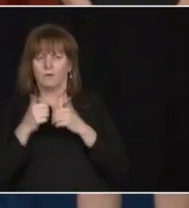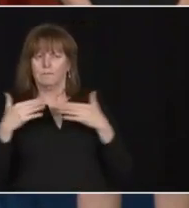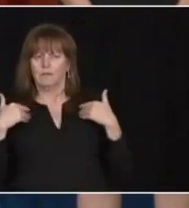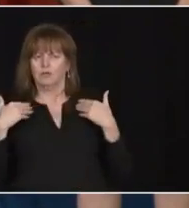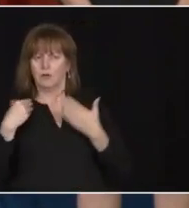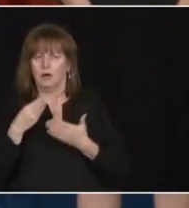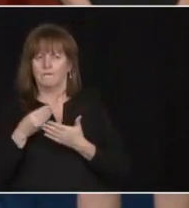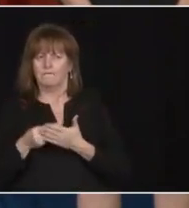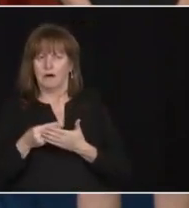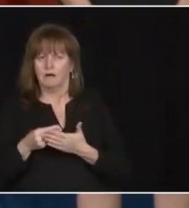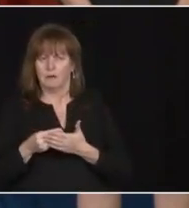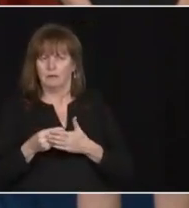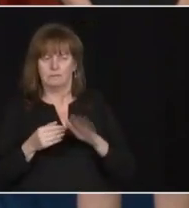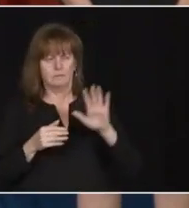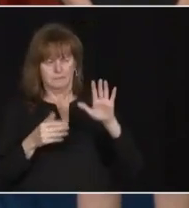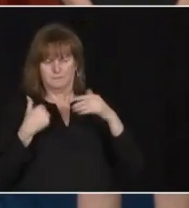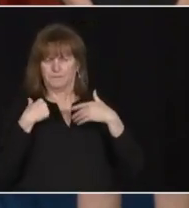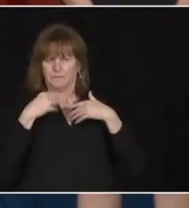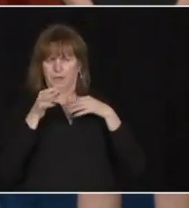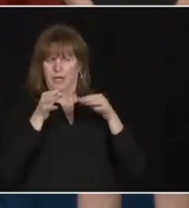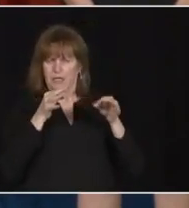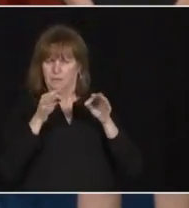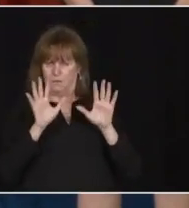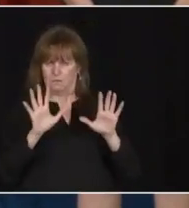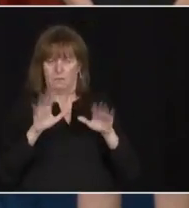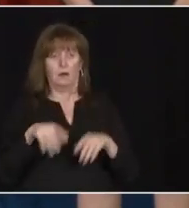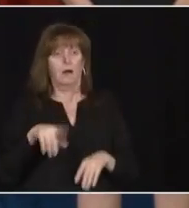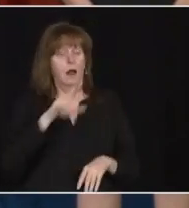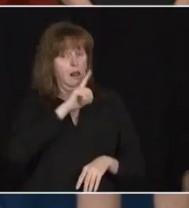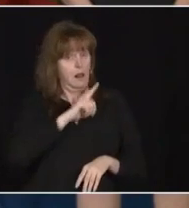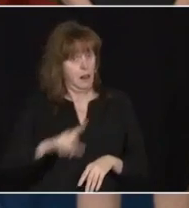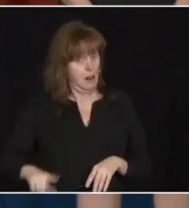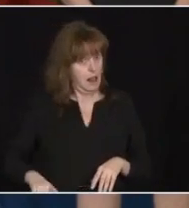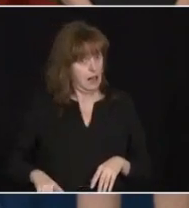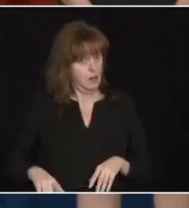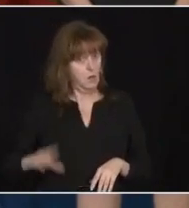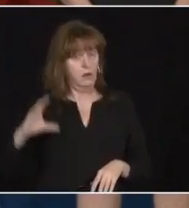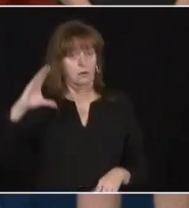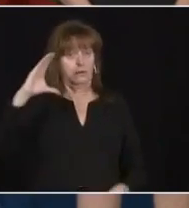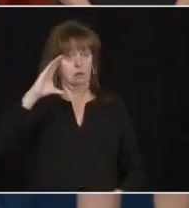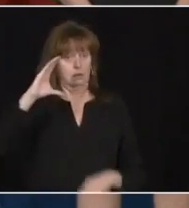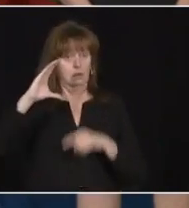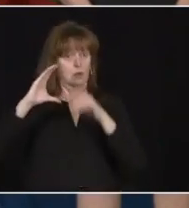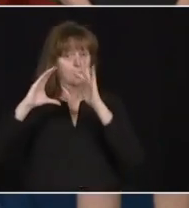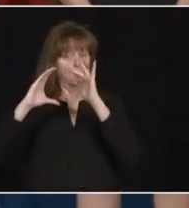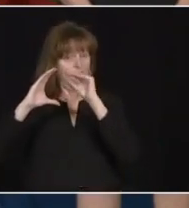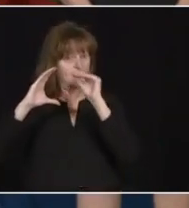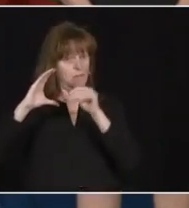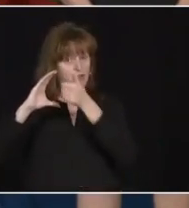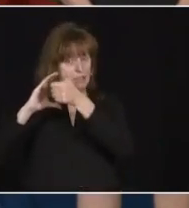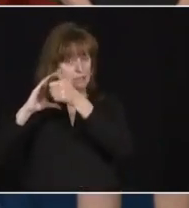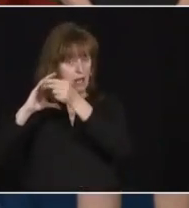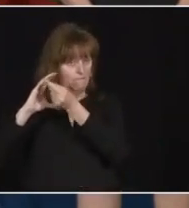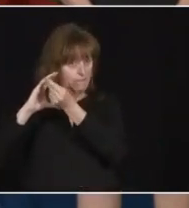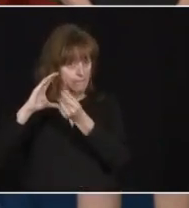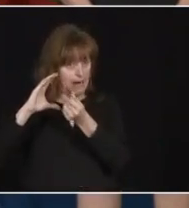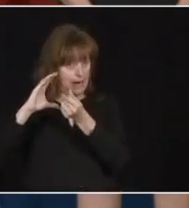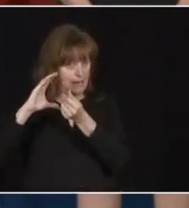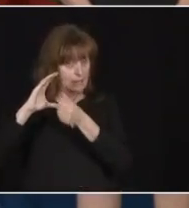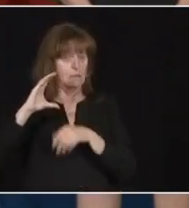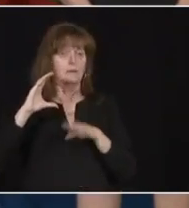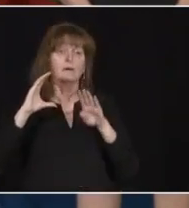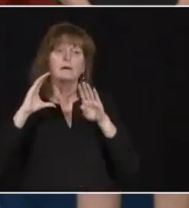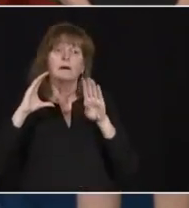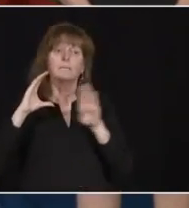to break it down, the landlord would pick up 25%, the tenant would take 25%, and the federal and provincial